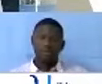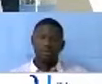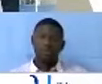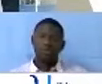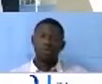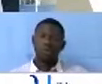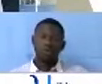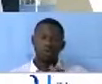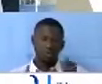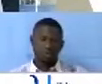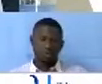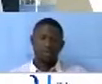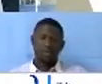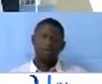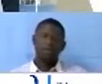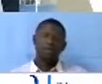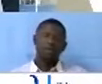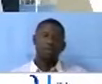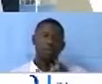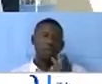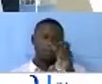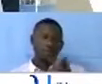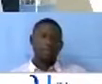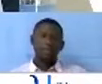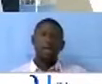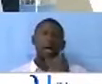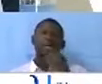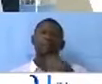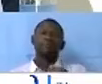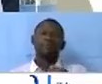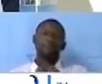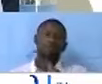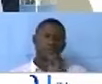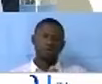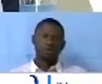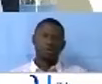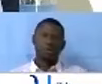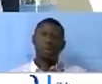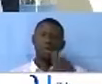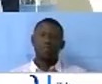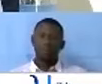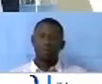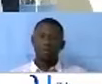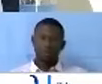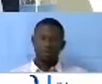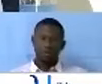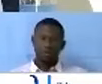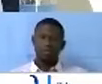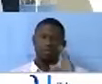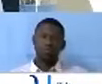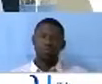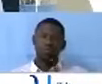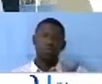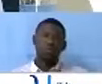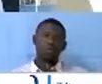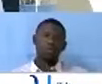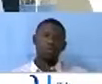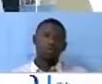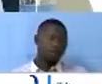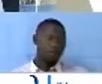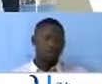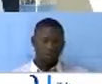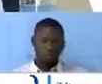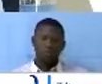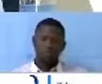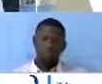bi. And one of them asked me. Kenn ci ñoom laaj ma ne. If I was ready to do what they asked me to do. Ndax pare